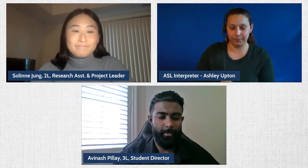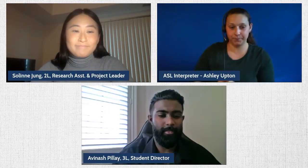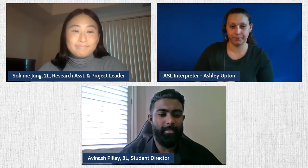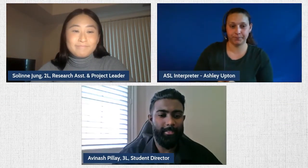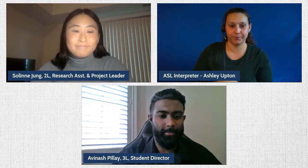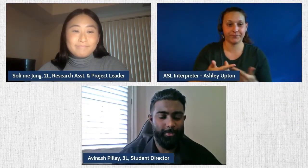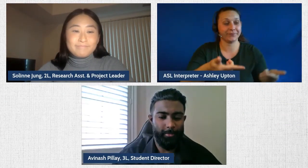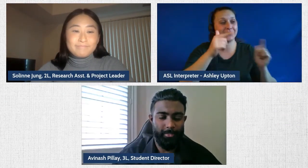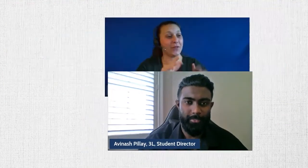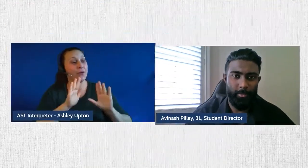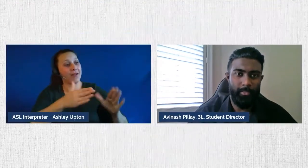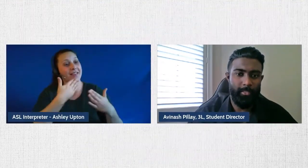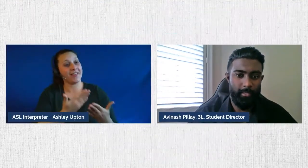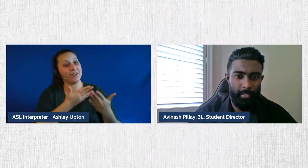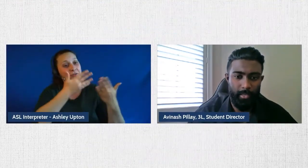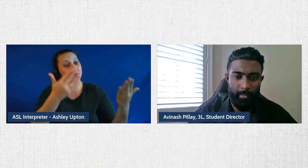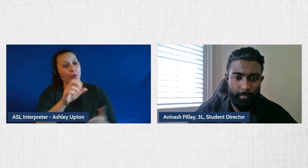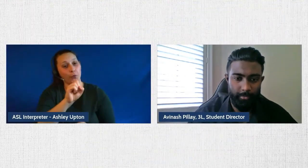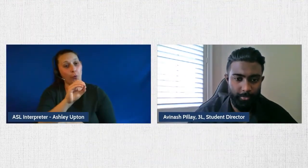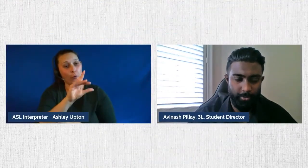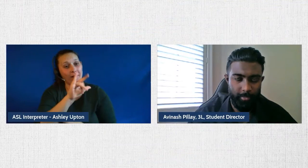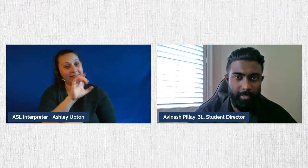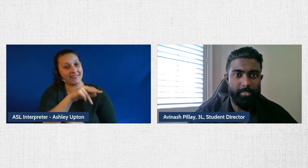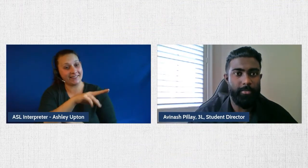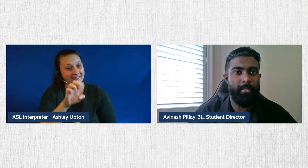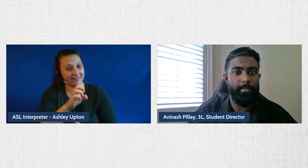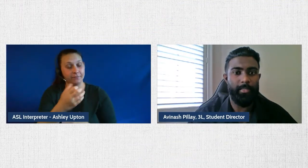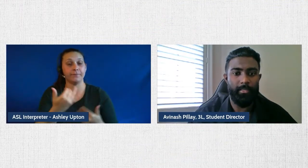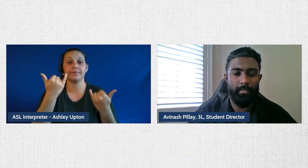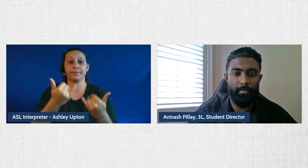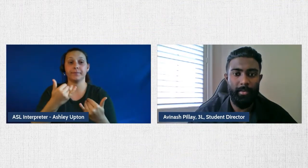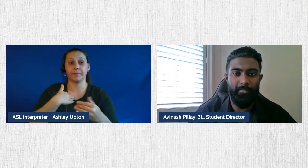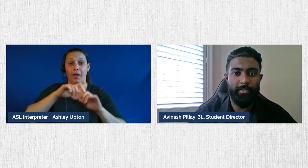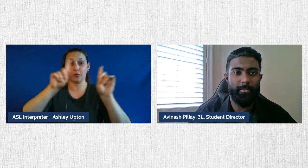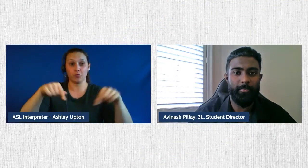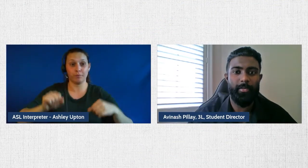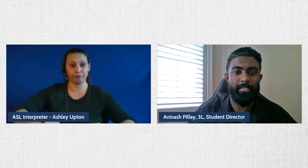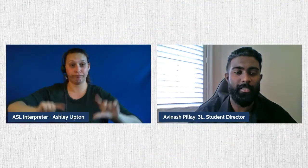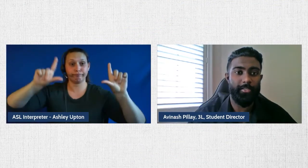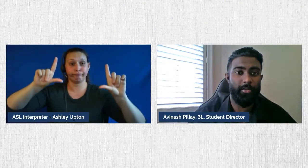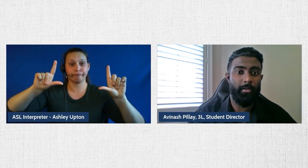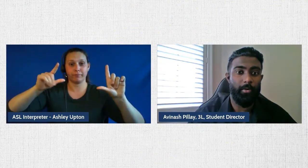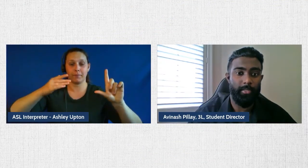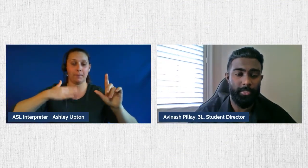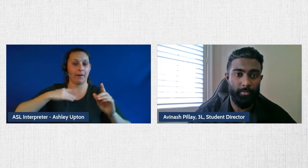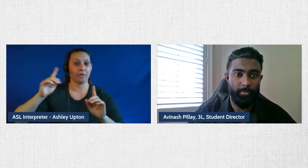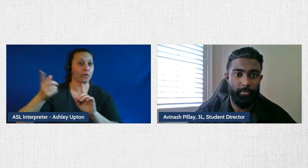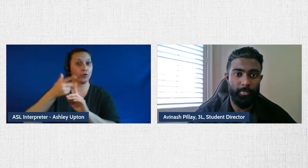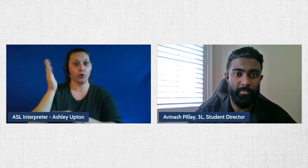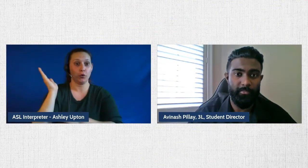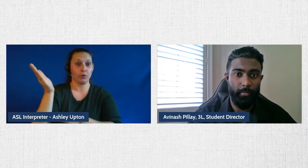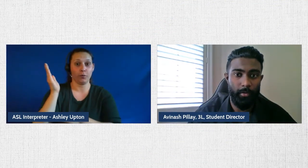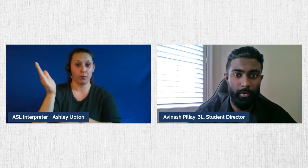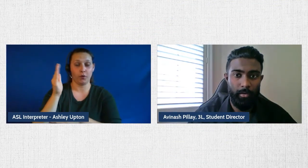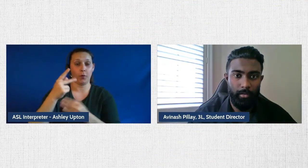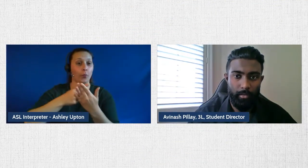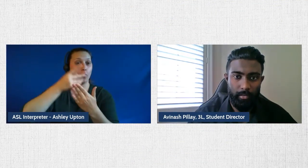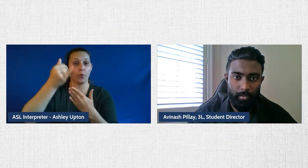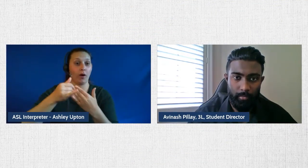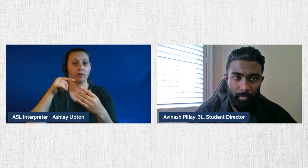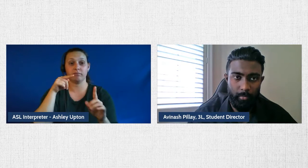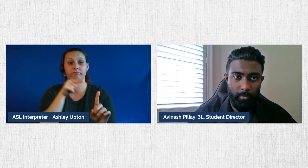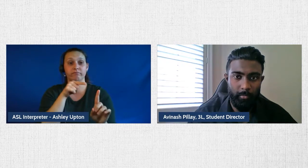Great. Thank you so much, Solin. I'm going to share my screen and begin my first presentation on a project, which will be for